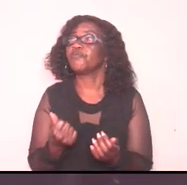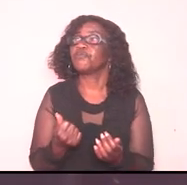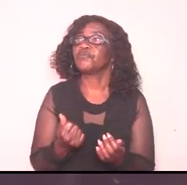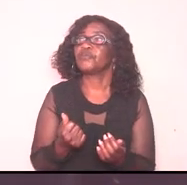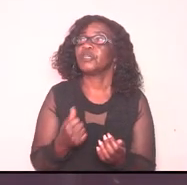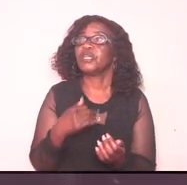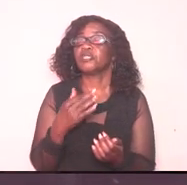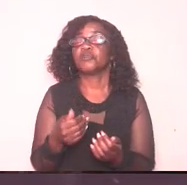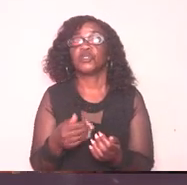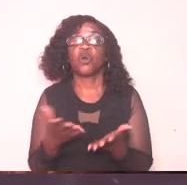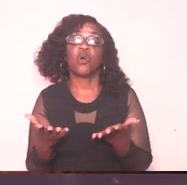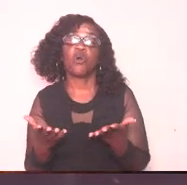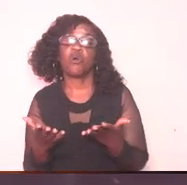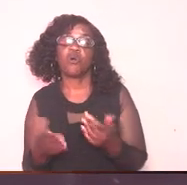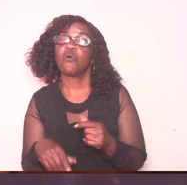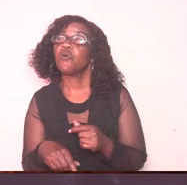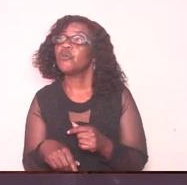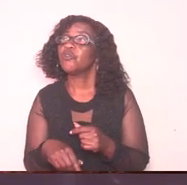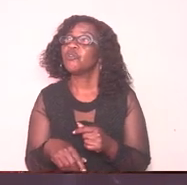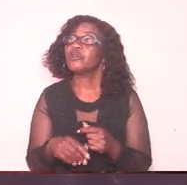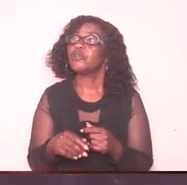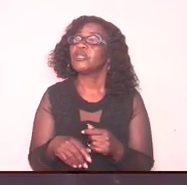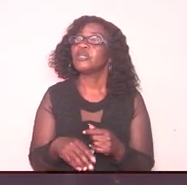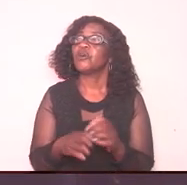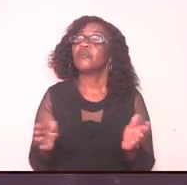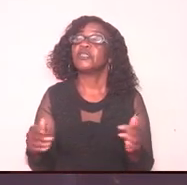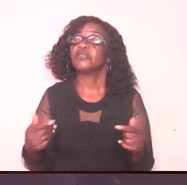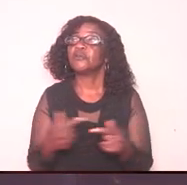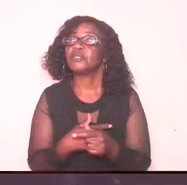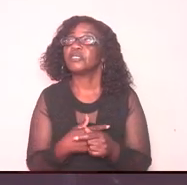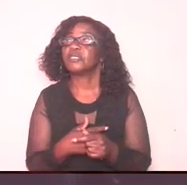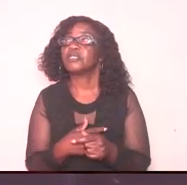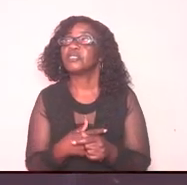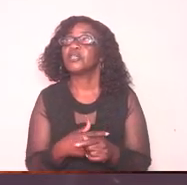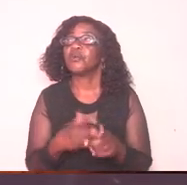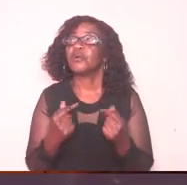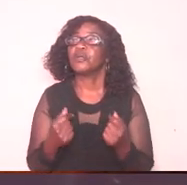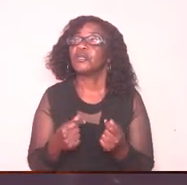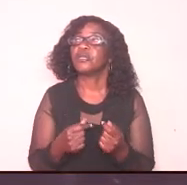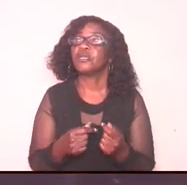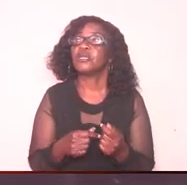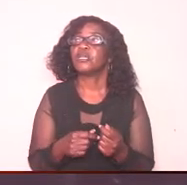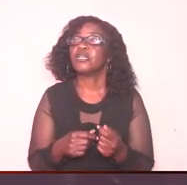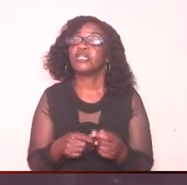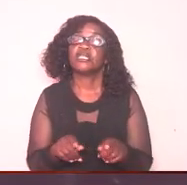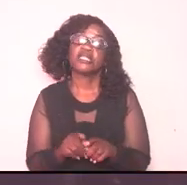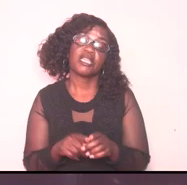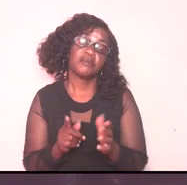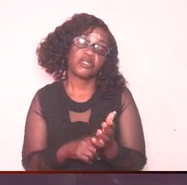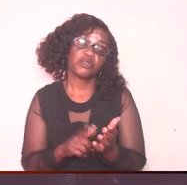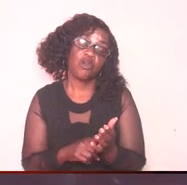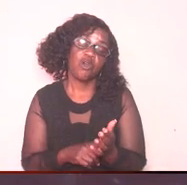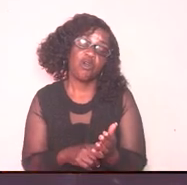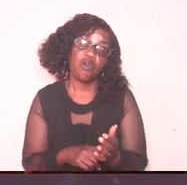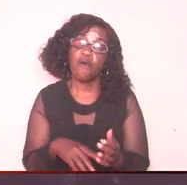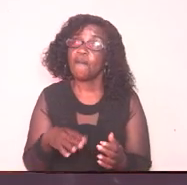actually expose them to the actual dangers that might come? Opening opposition is out of this debate for a number of reasons. One, when they claim that we think sexual maturity starts at a